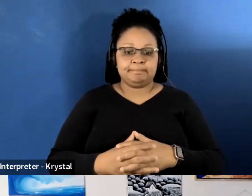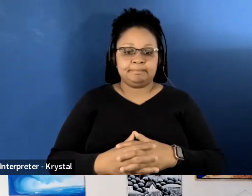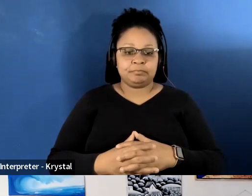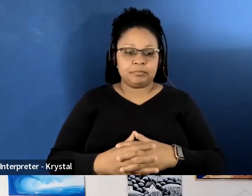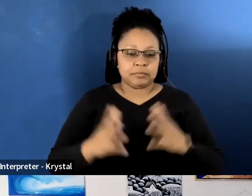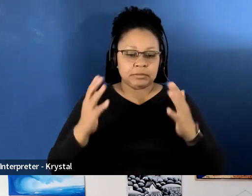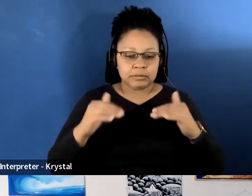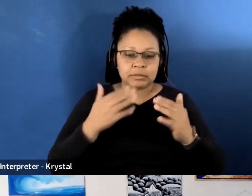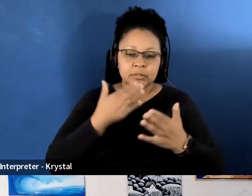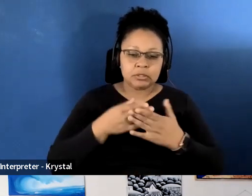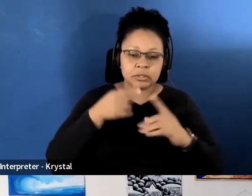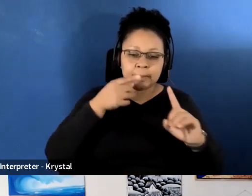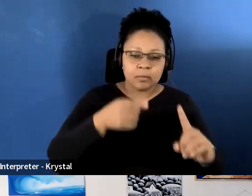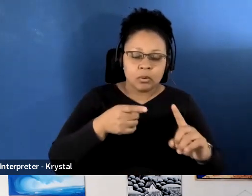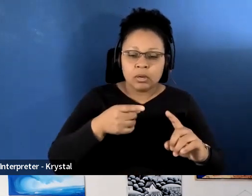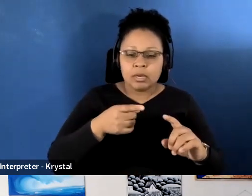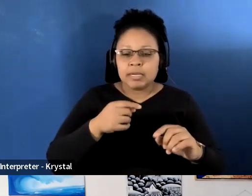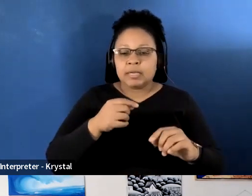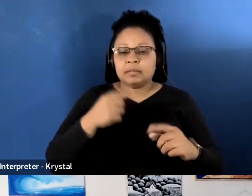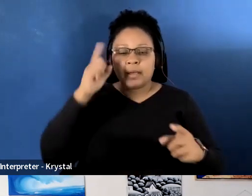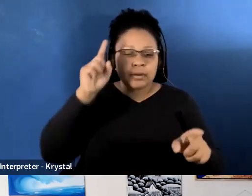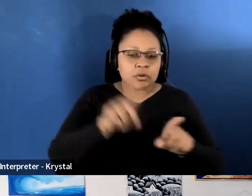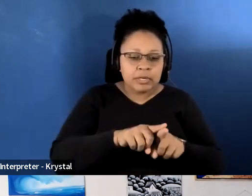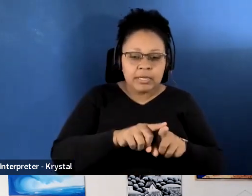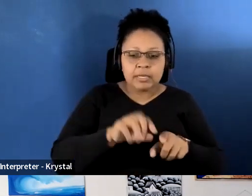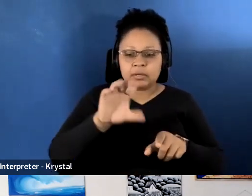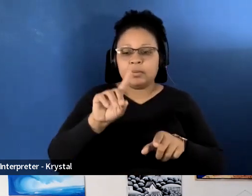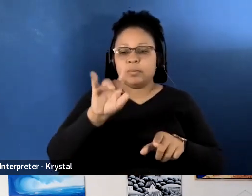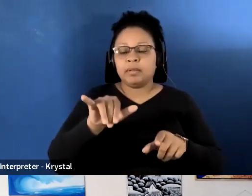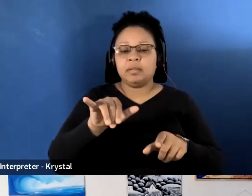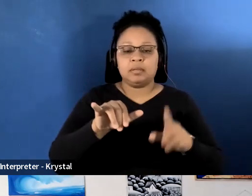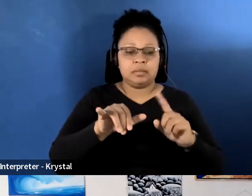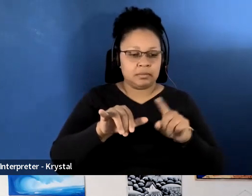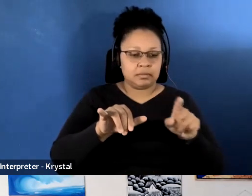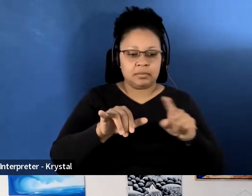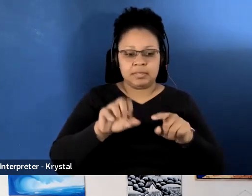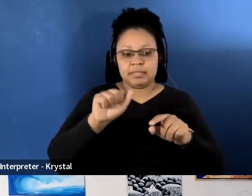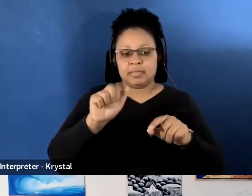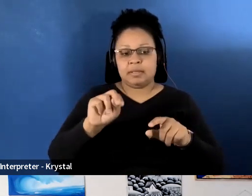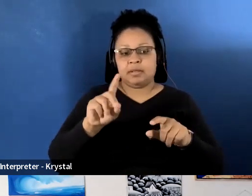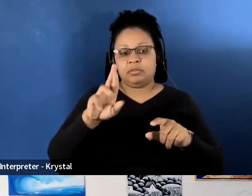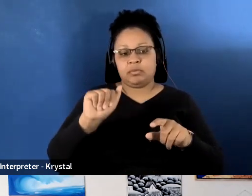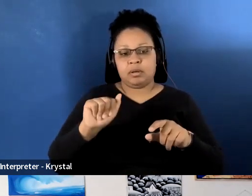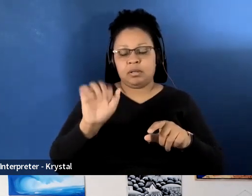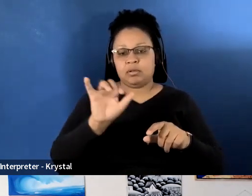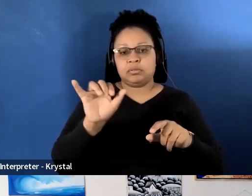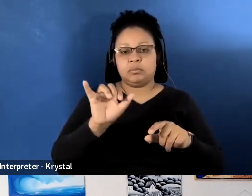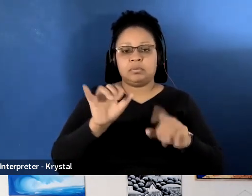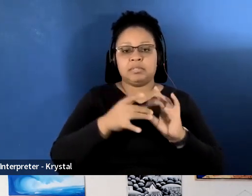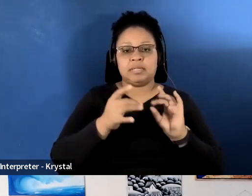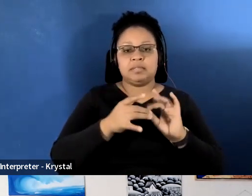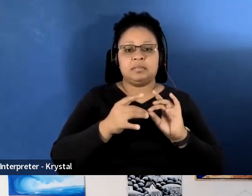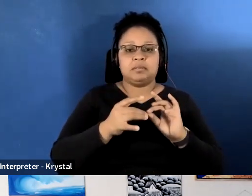saying, good point on self-care, Sandra. I agree. That was Cody. And Sandra's back with, no one